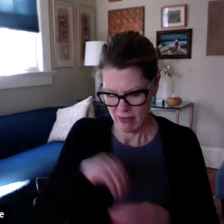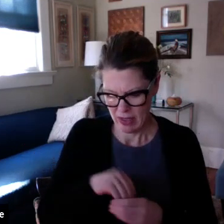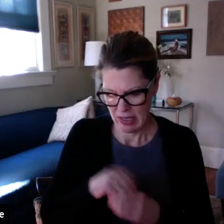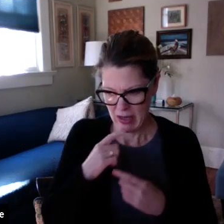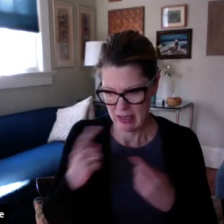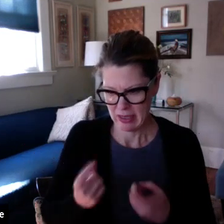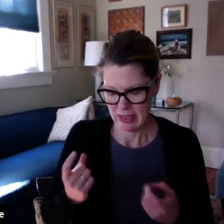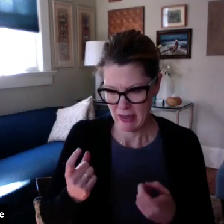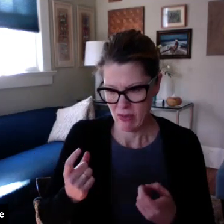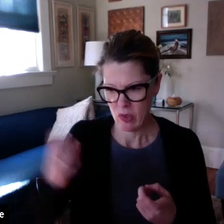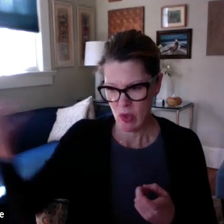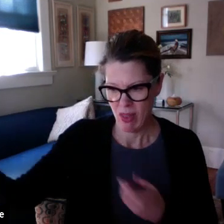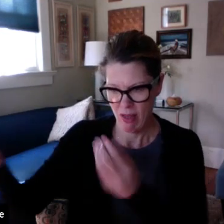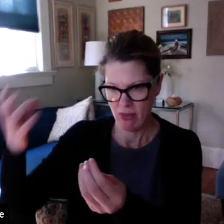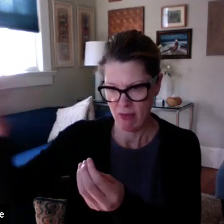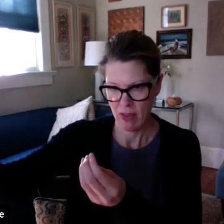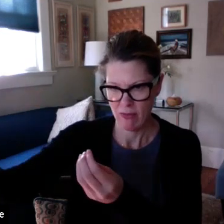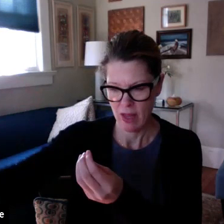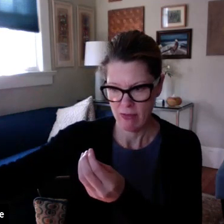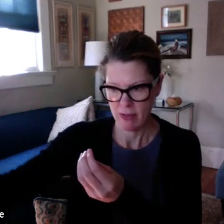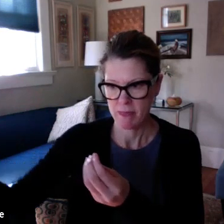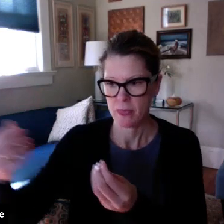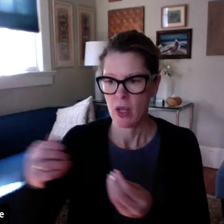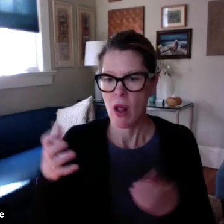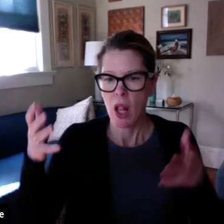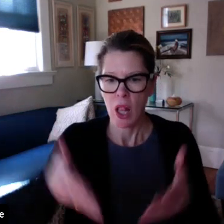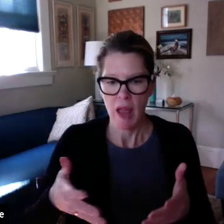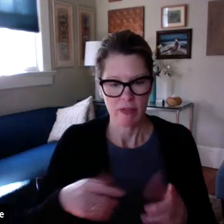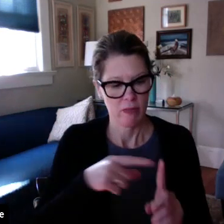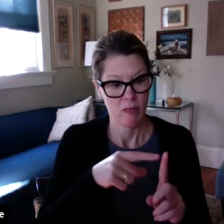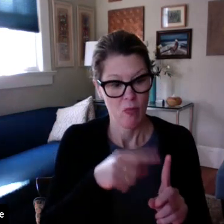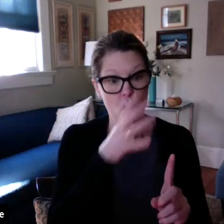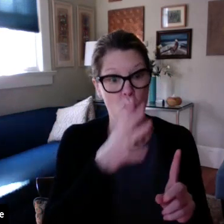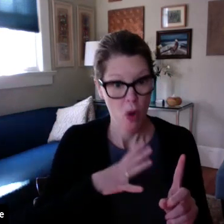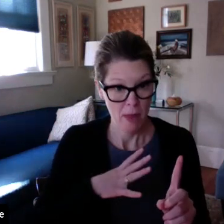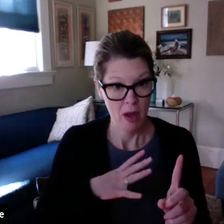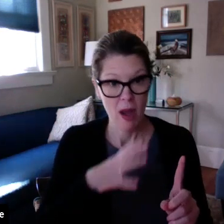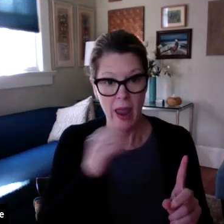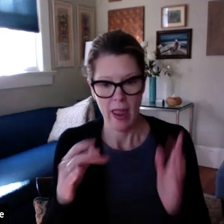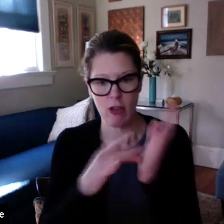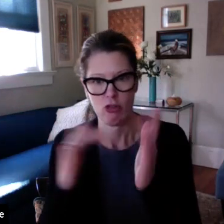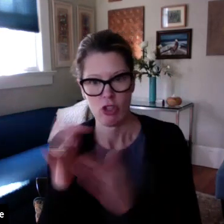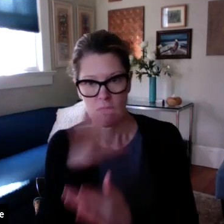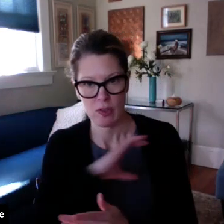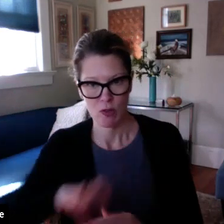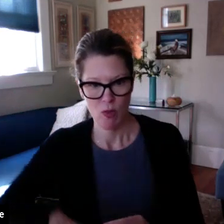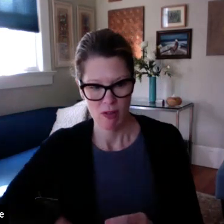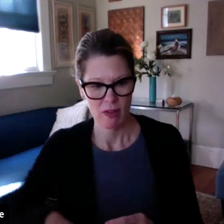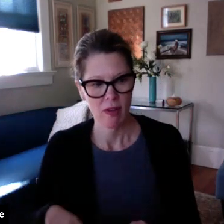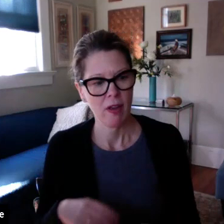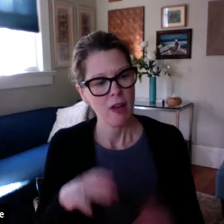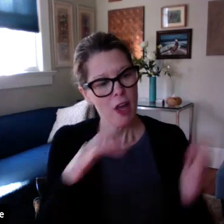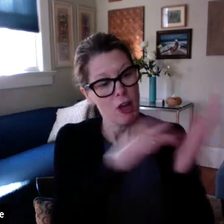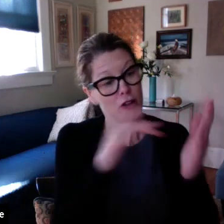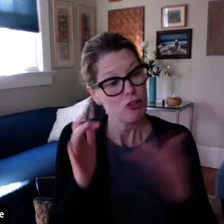Jesus straightened up and said to her, "Woman, where are they? Has no one condemned you?"